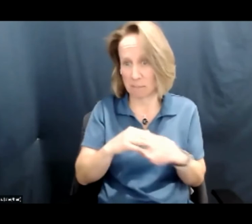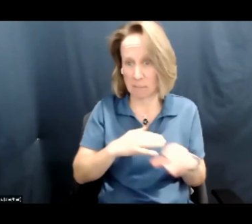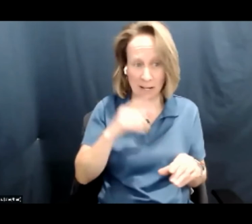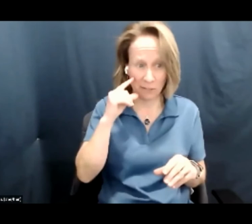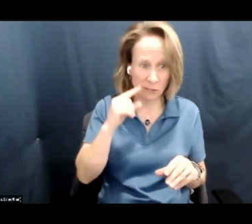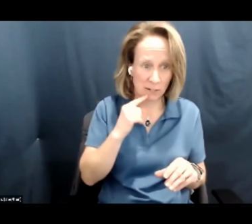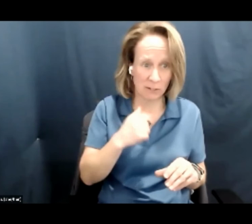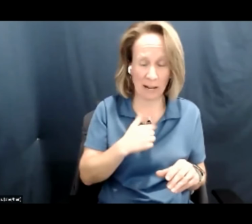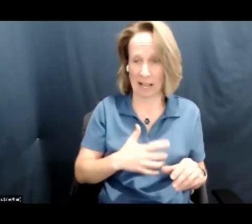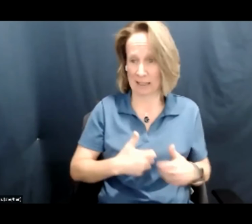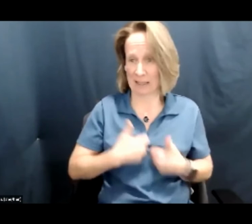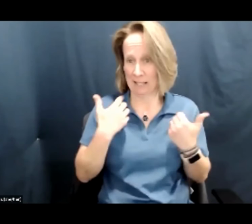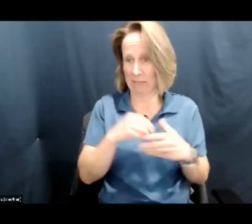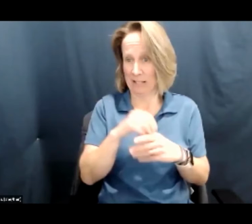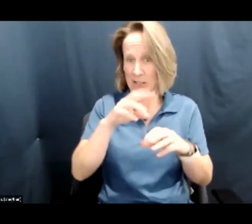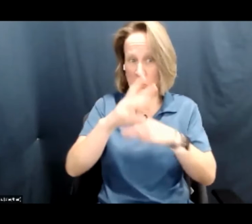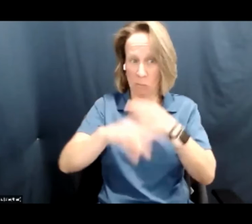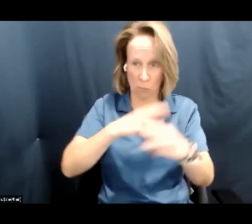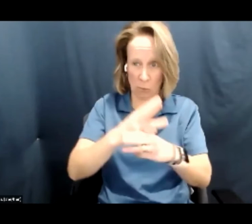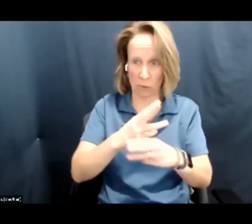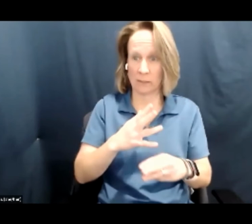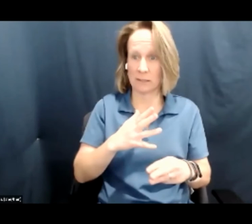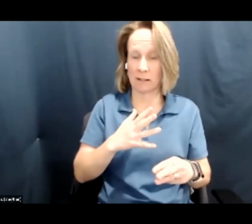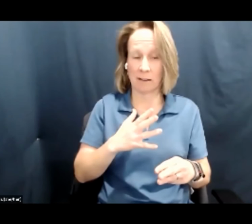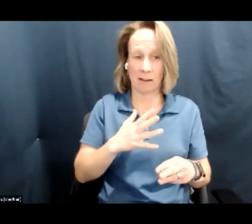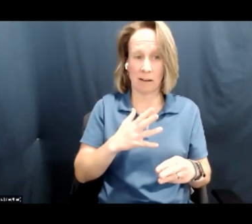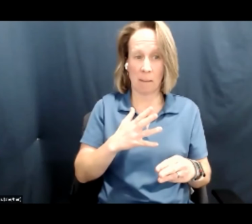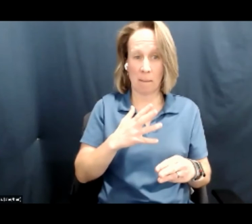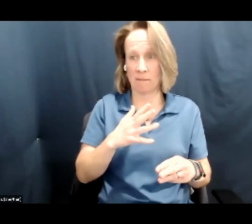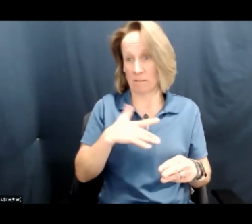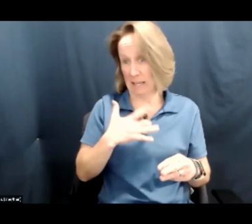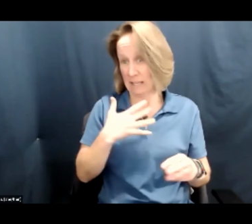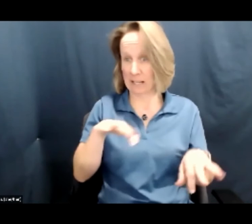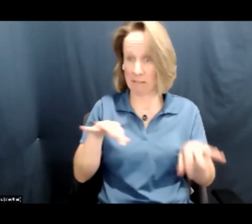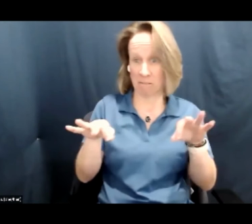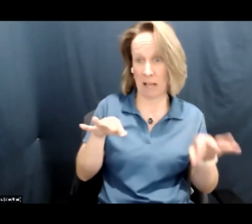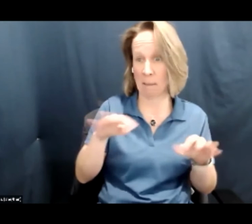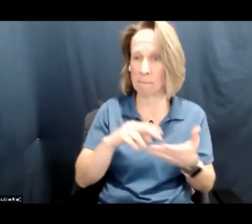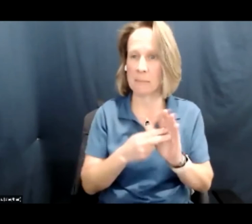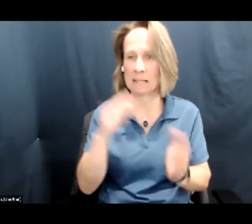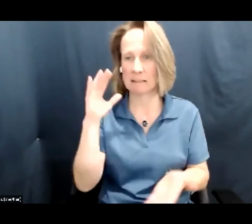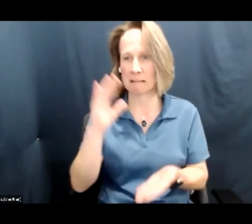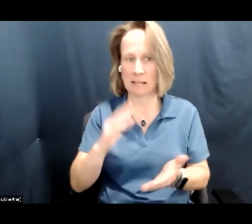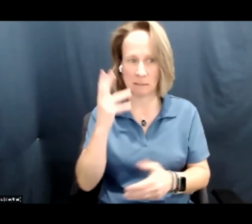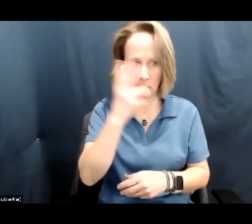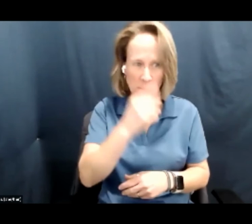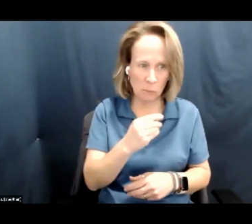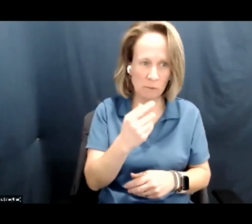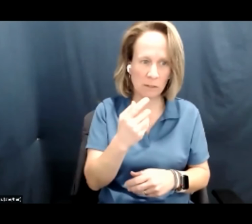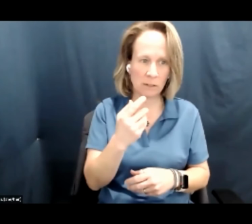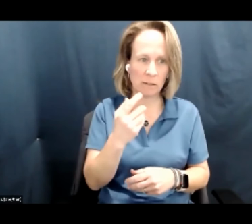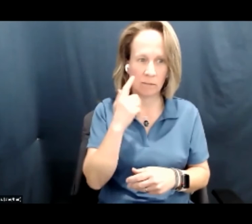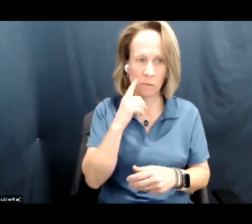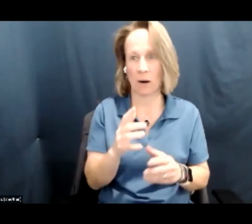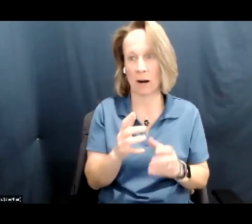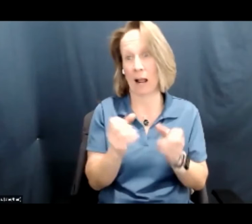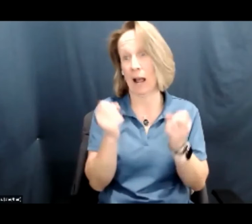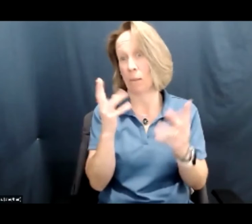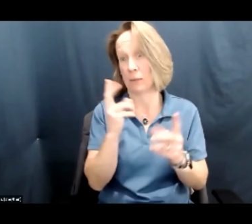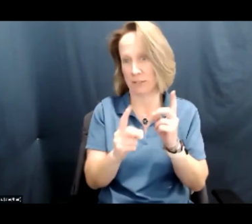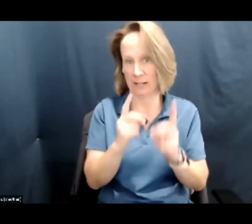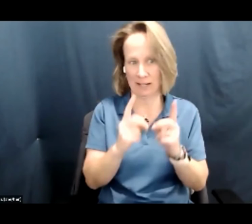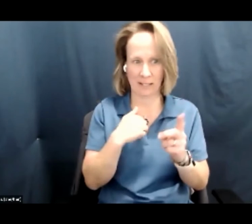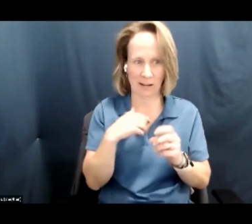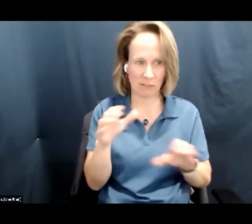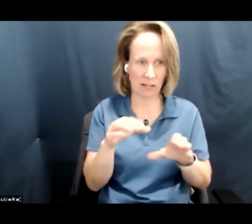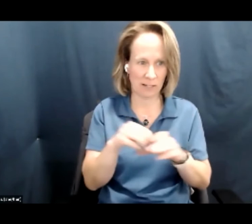being femme means feeling less desirable and means feeling less beautiful. The amount of dating that I've done in my life